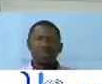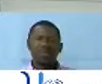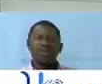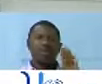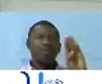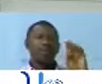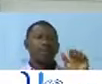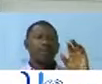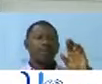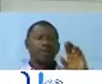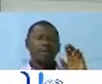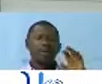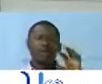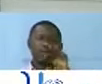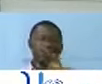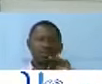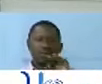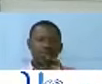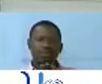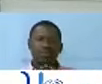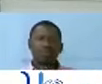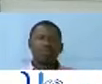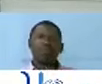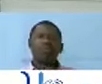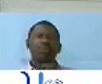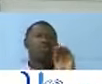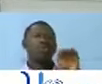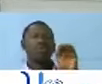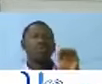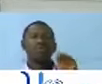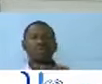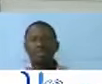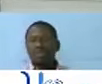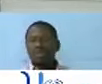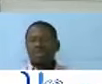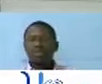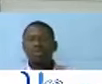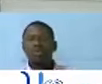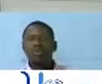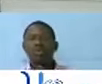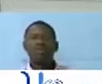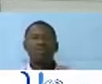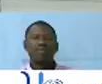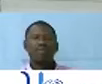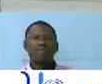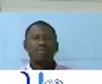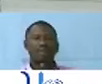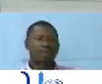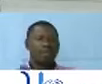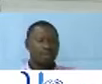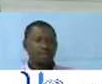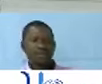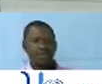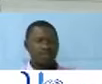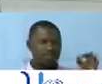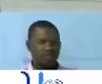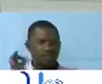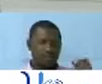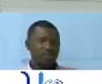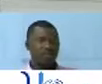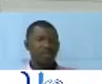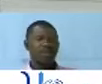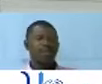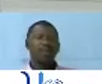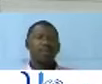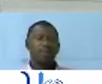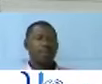won tax nak aw yon ci Bar Association bi call for resignation of Brobi. Ñu daldi oté nak ci di